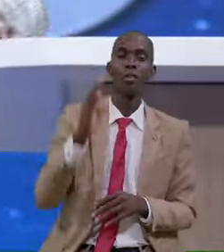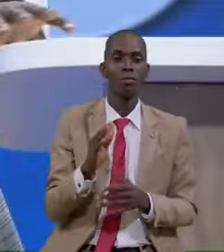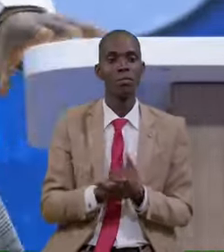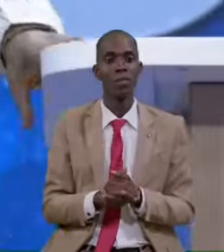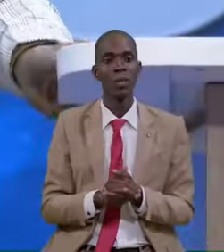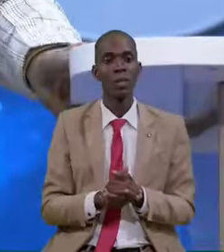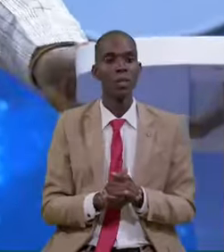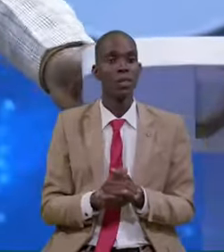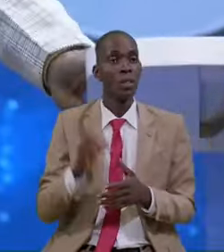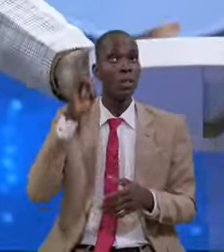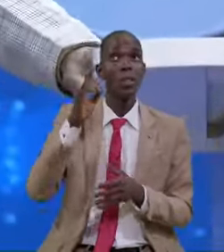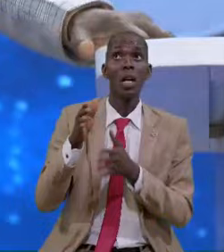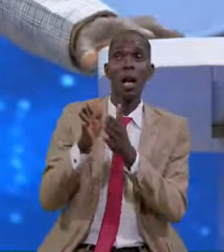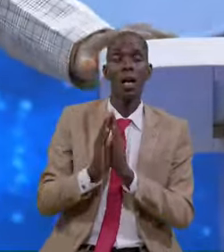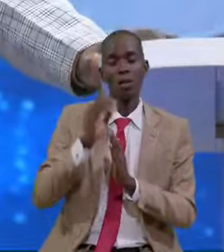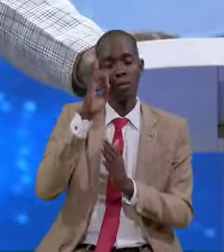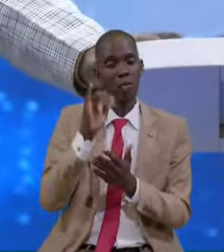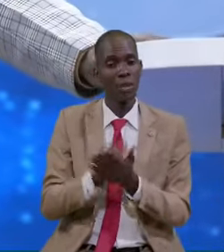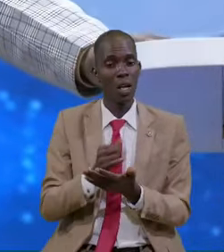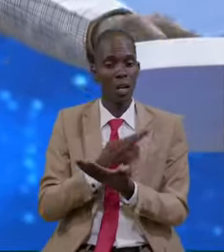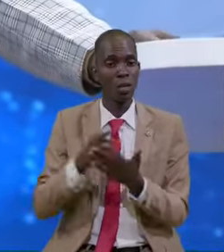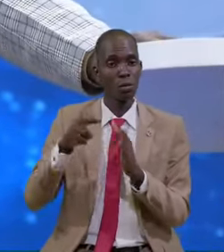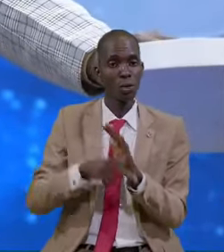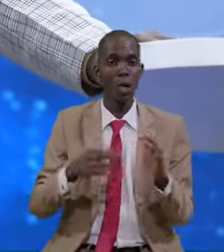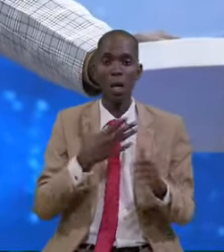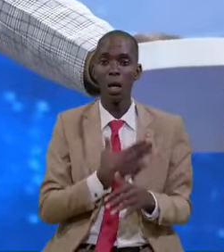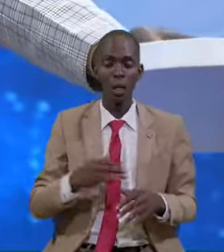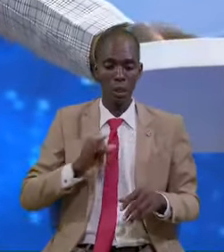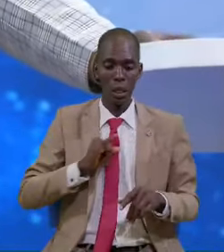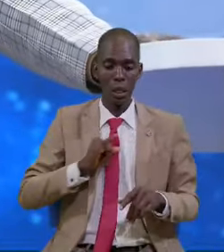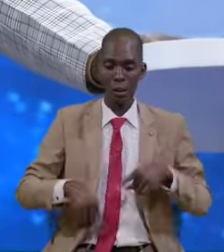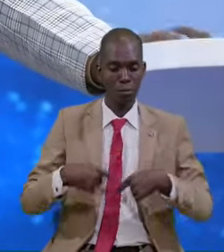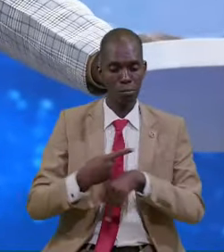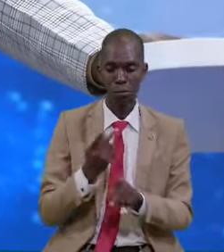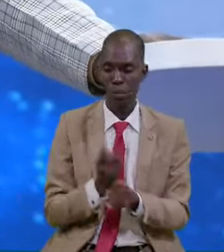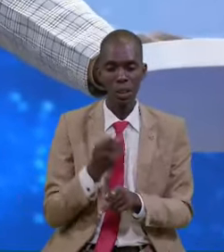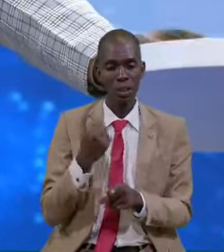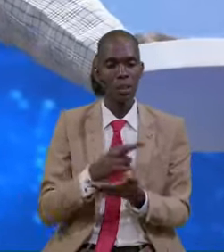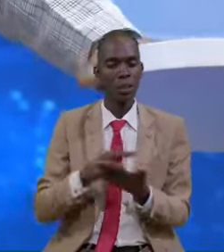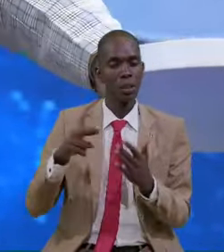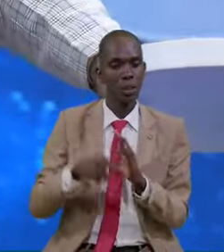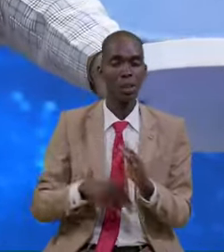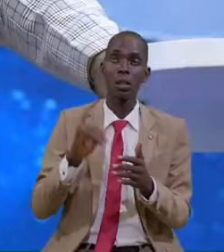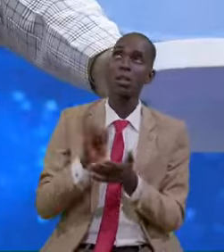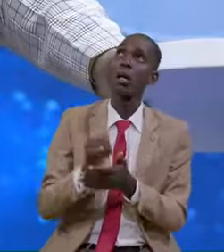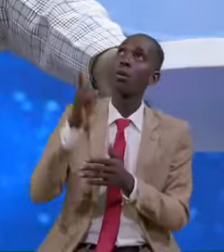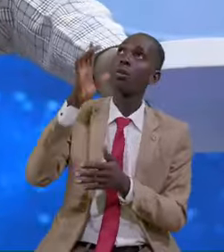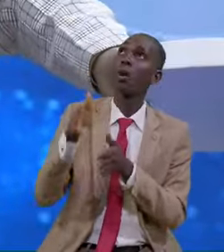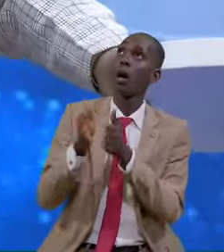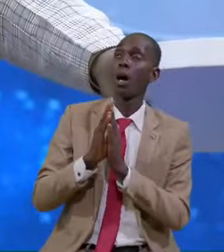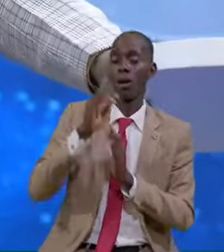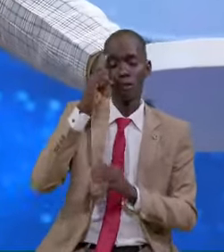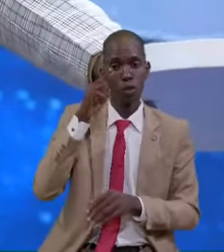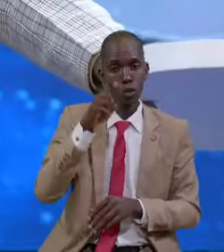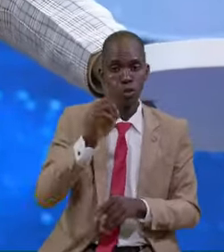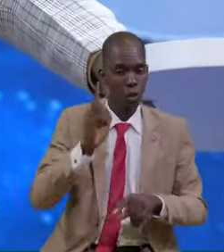that righteousness, and I could not produce the righteousness God has demanded, and you could not produce